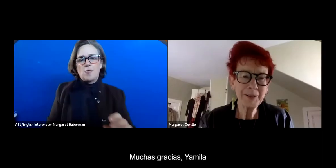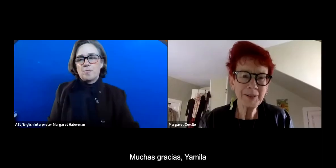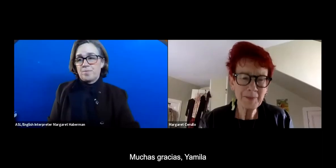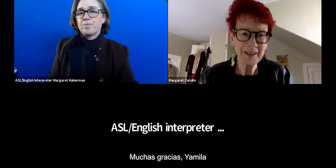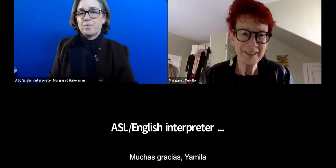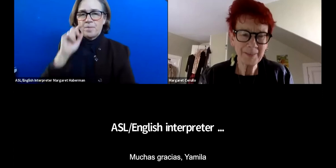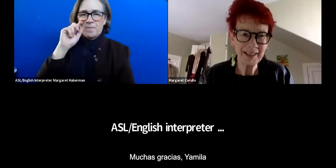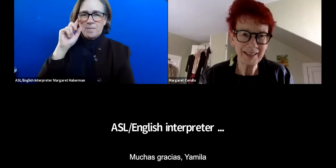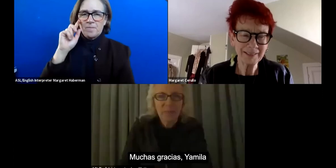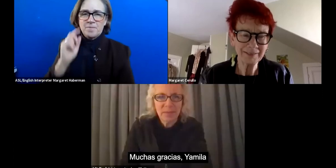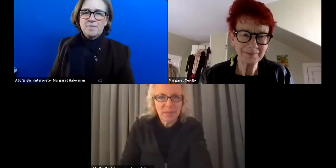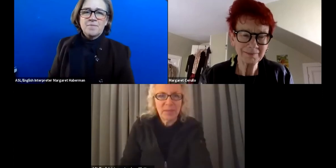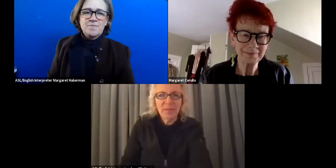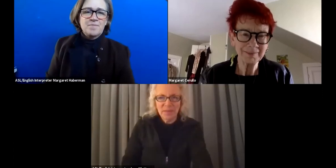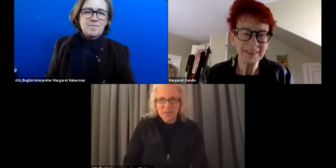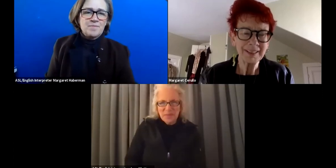Thank you so much, Jamila.